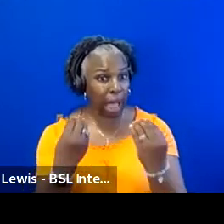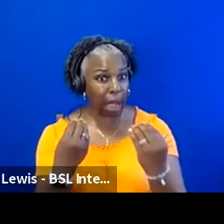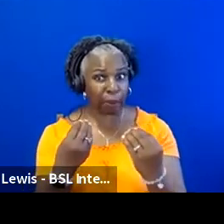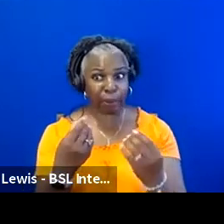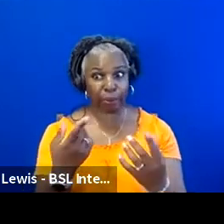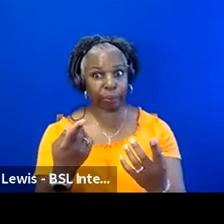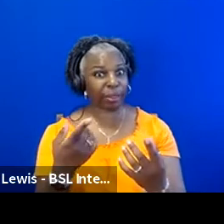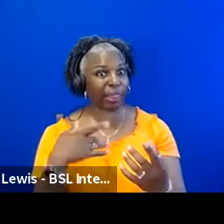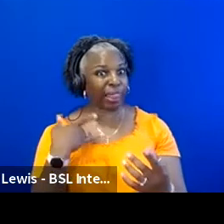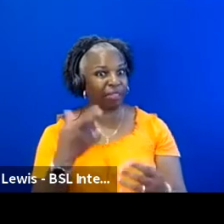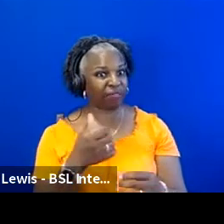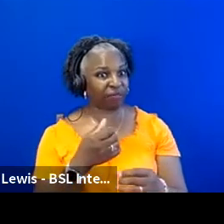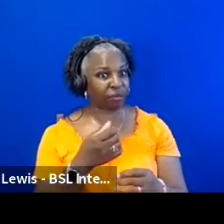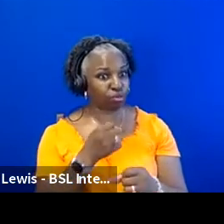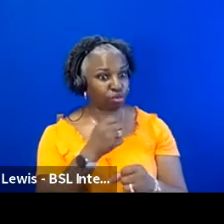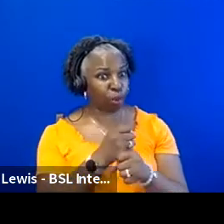Germany. So this year